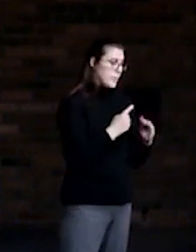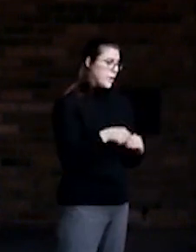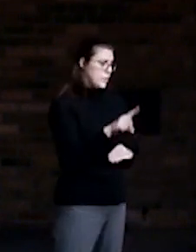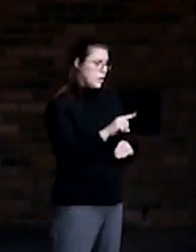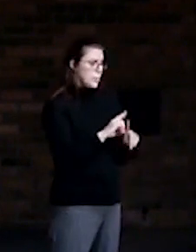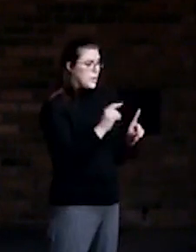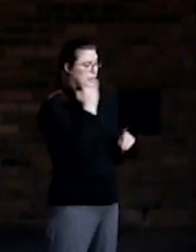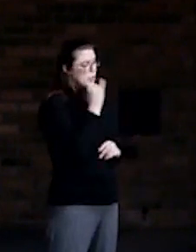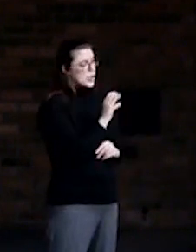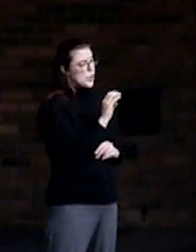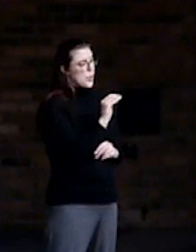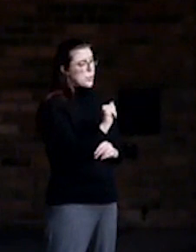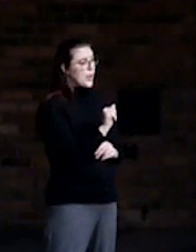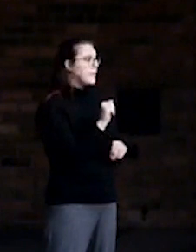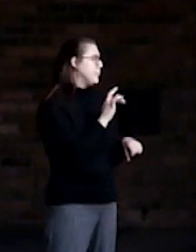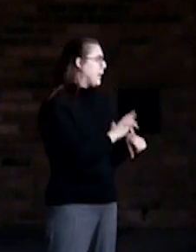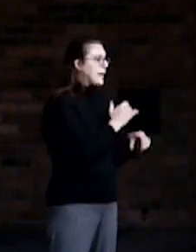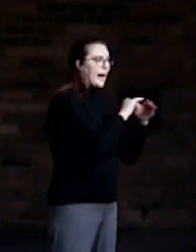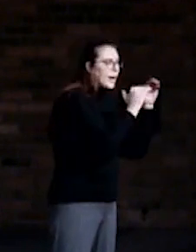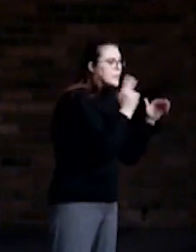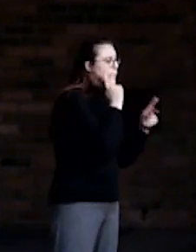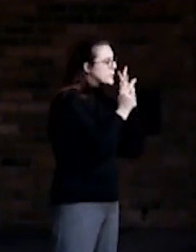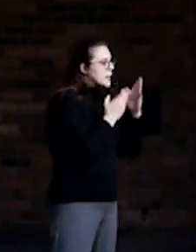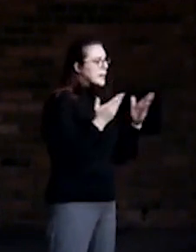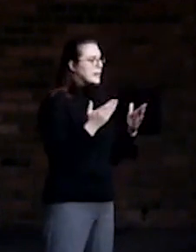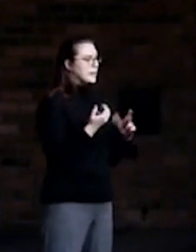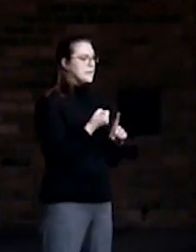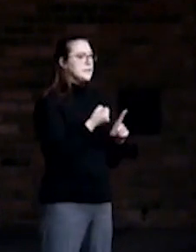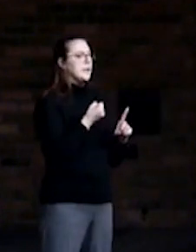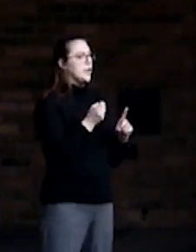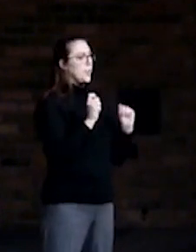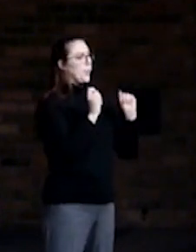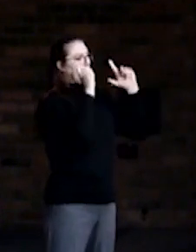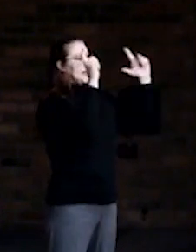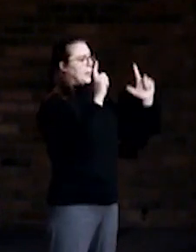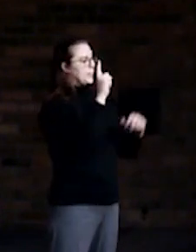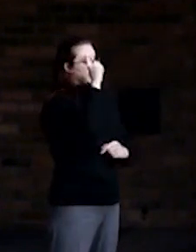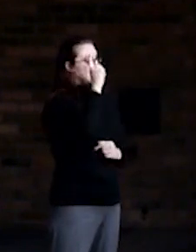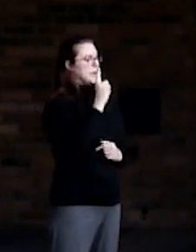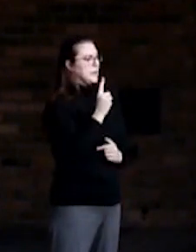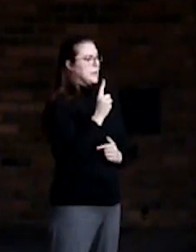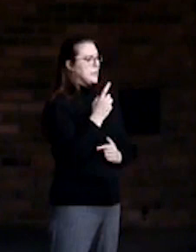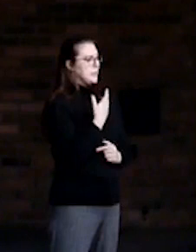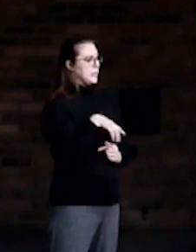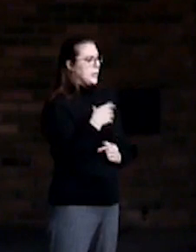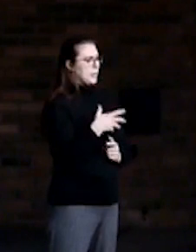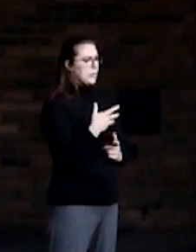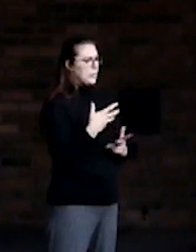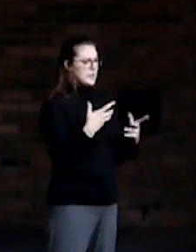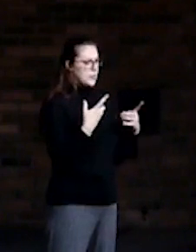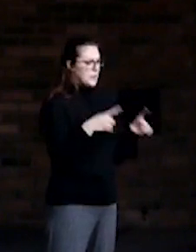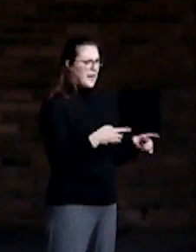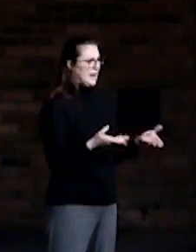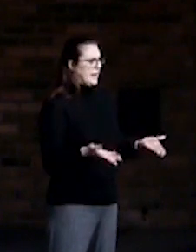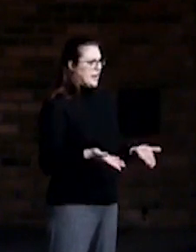coma for a while. You've been to heaven. You've seen some things, and all of a sudden now you're waking up. You think, "Wow, what is going on